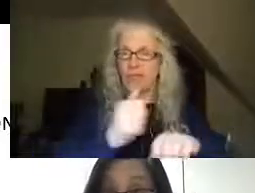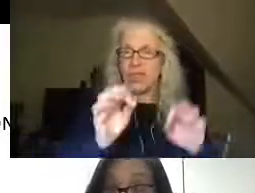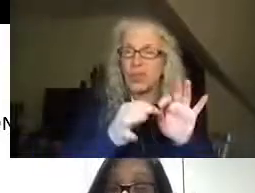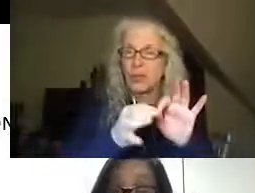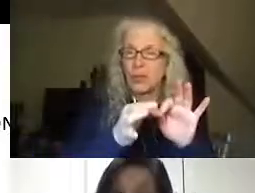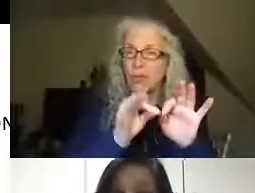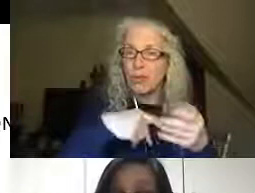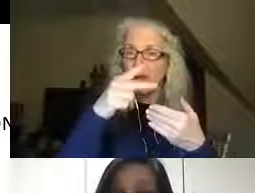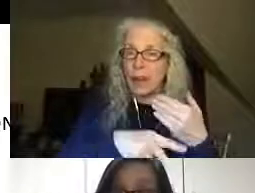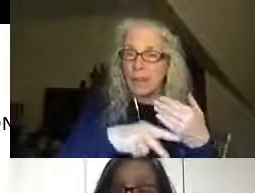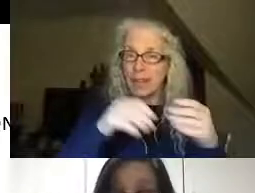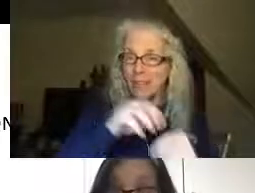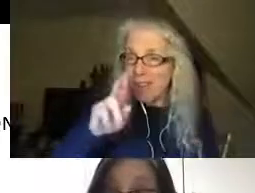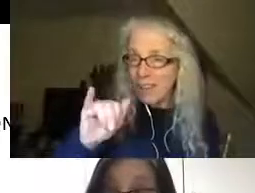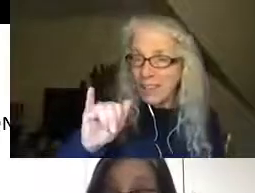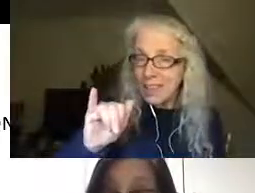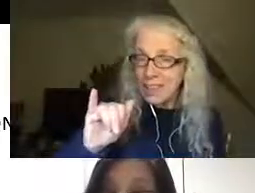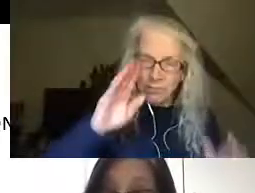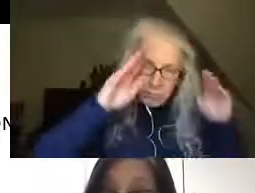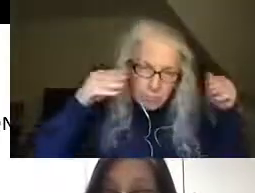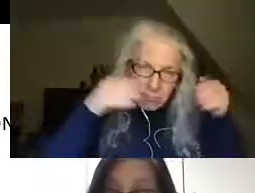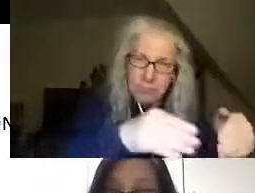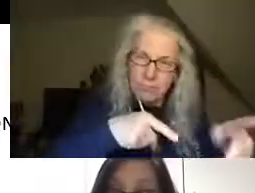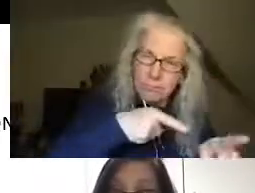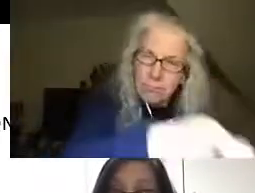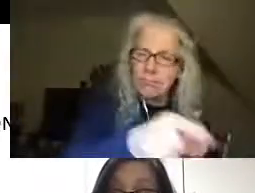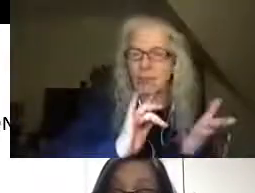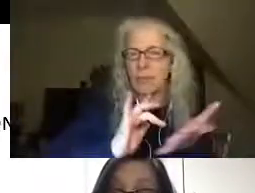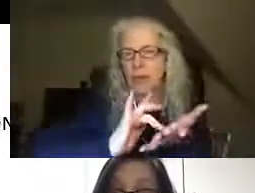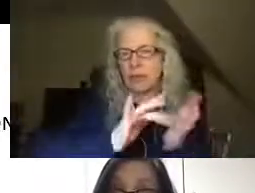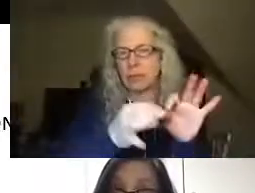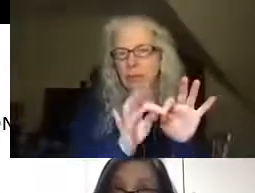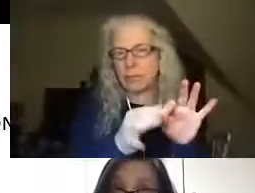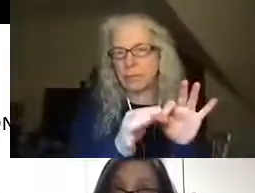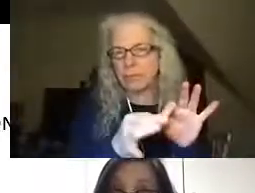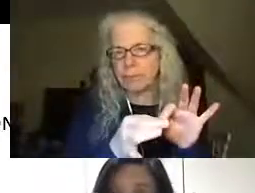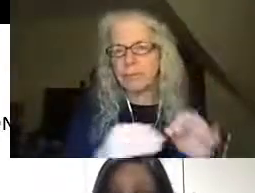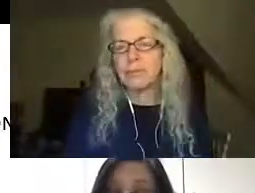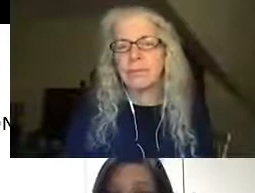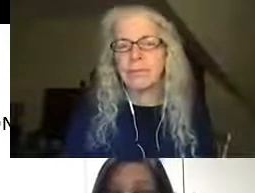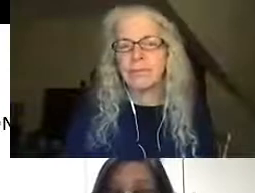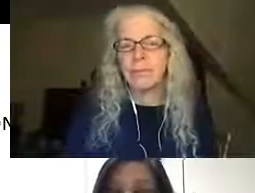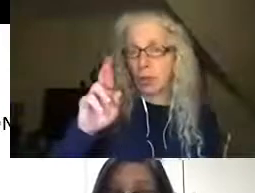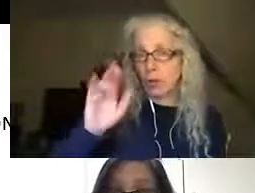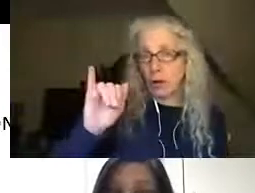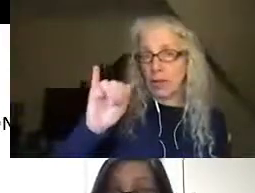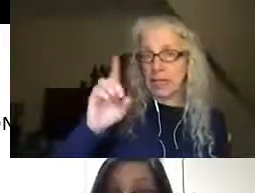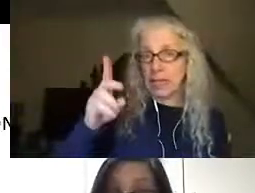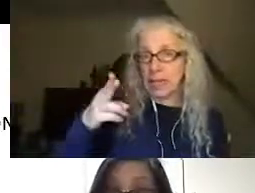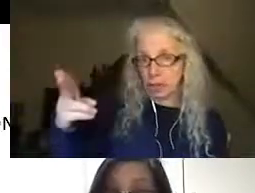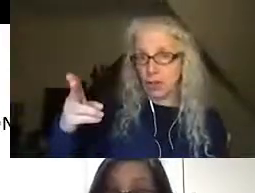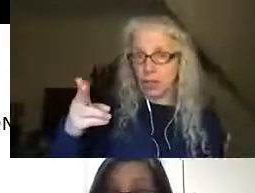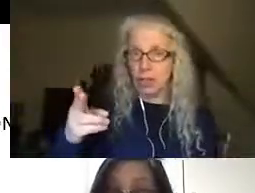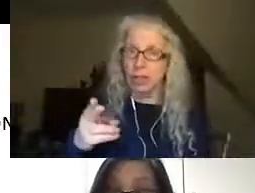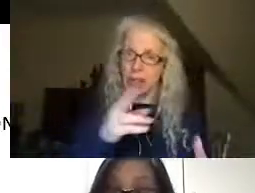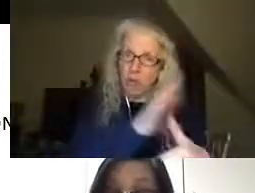program, with a focus on medical interpreting. So RICDHH is the prime